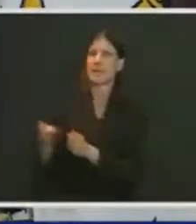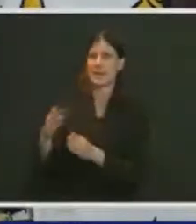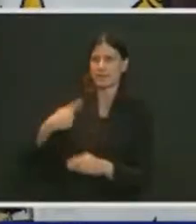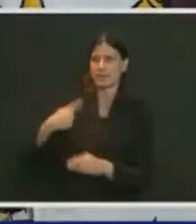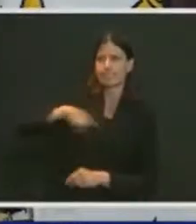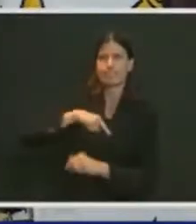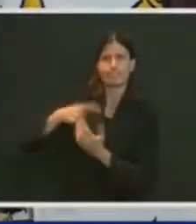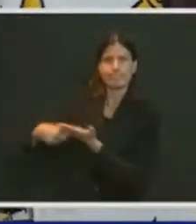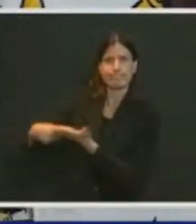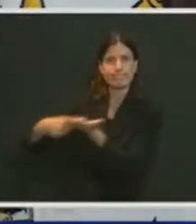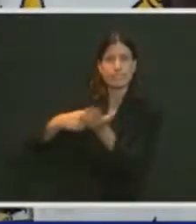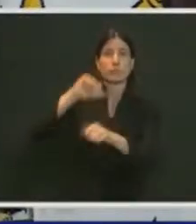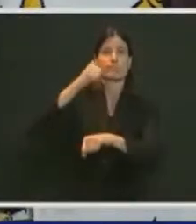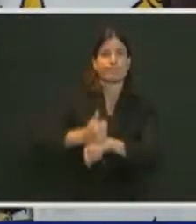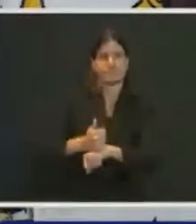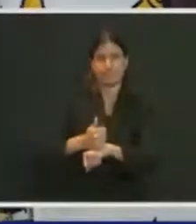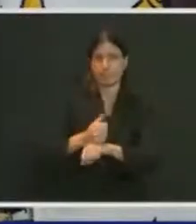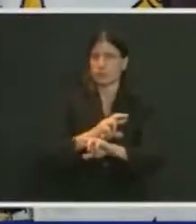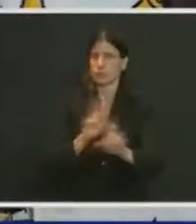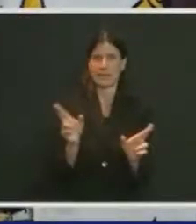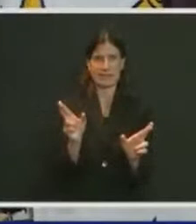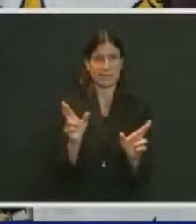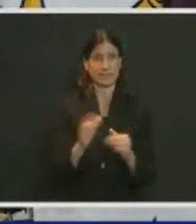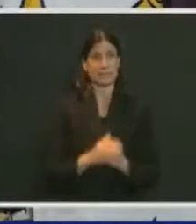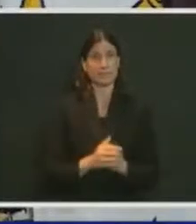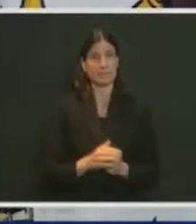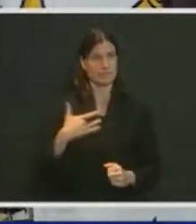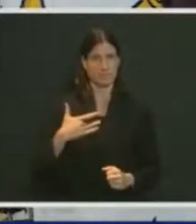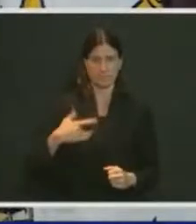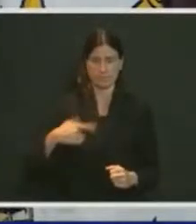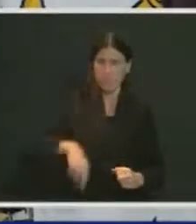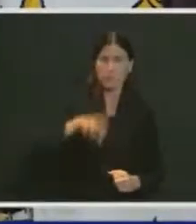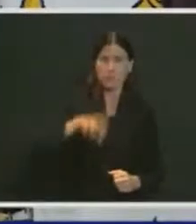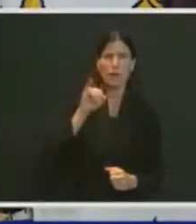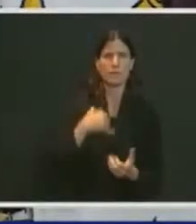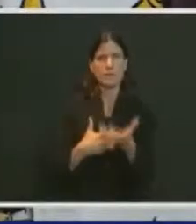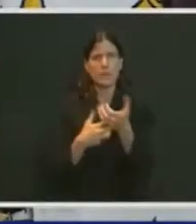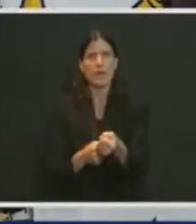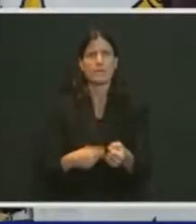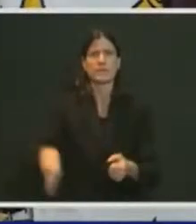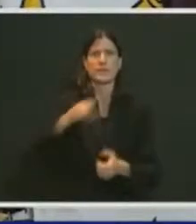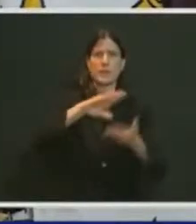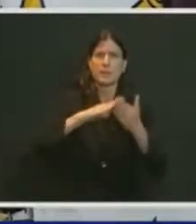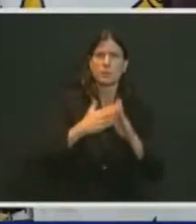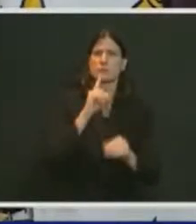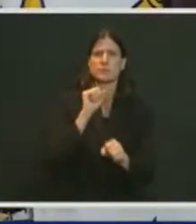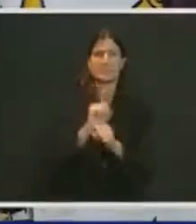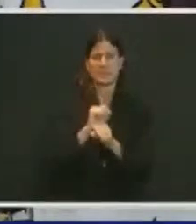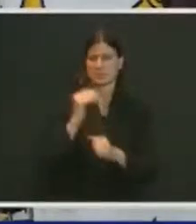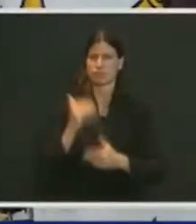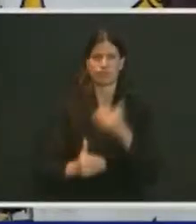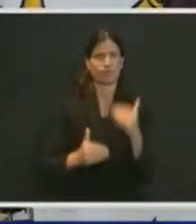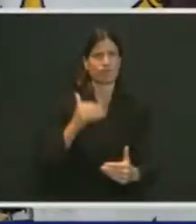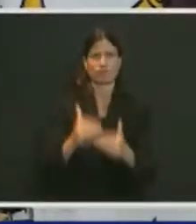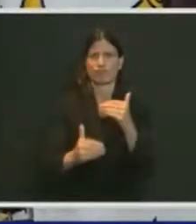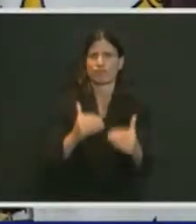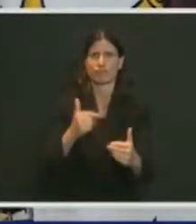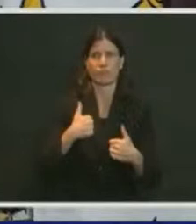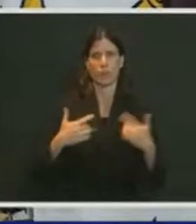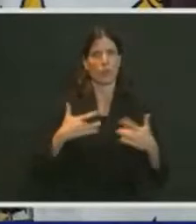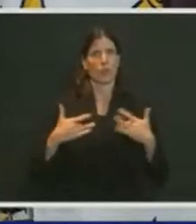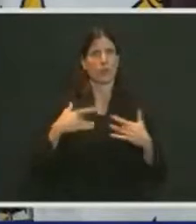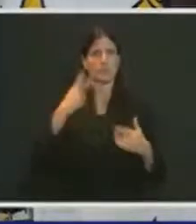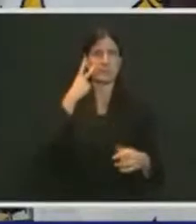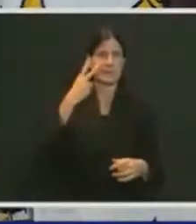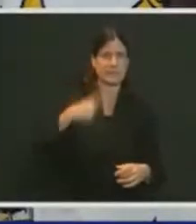I do have a great deal of confidence. People have said to me, how's it going? It's going well. It's going well because by and large, Rhode